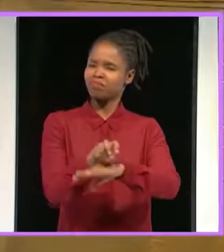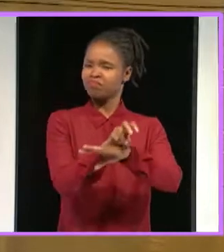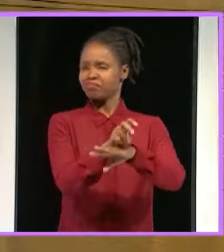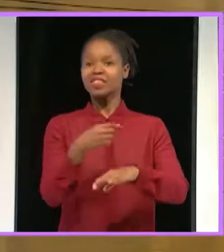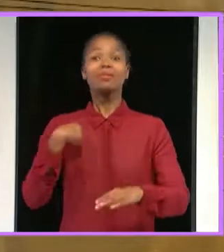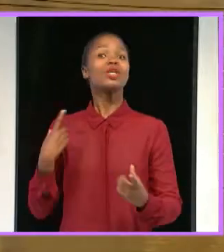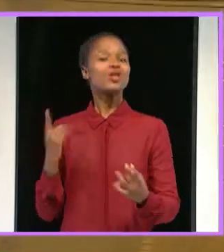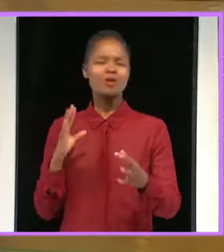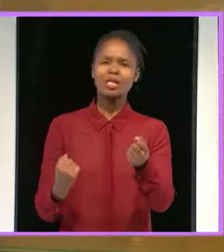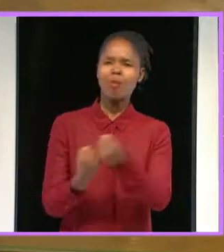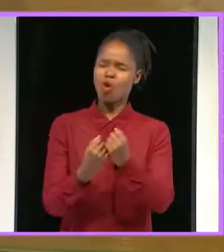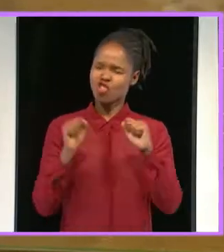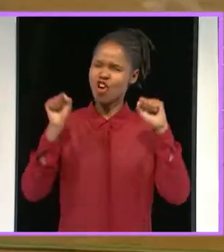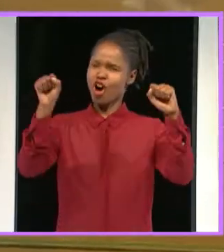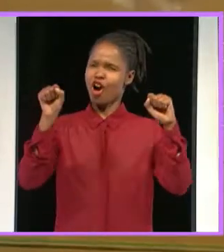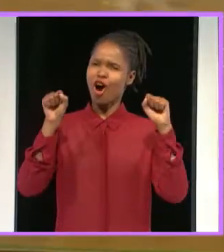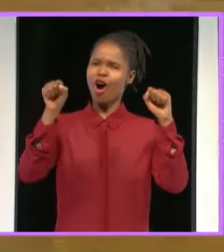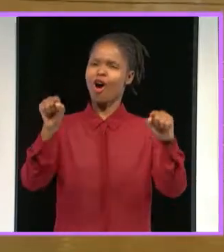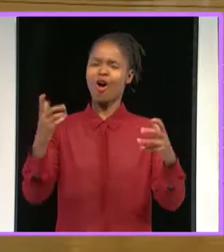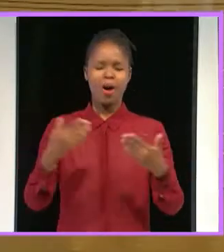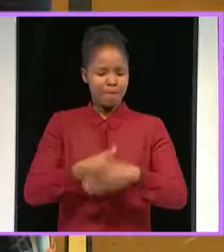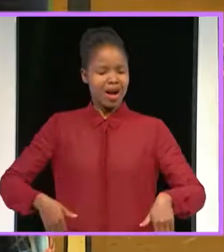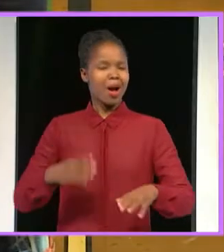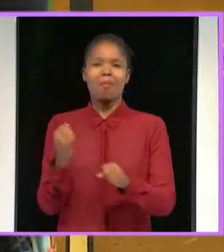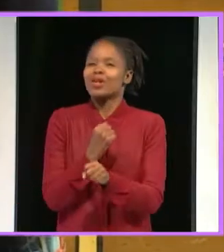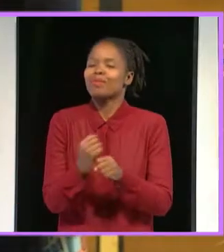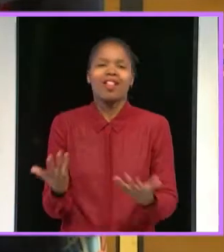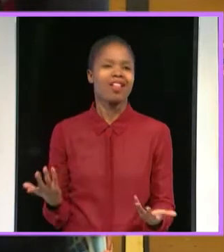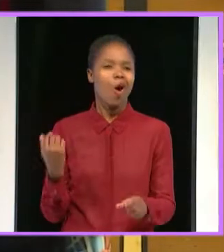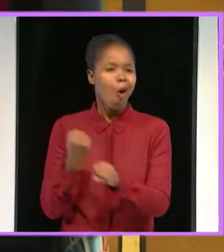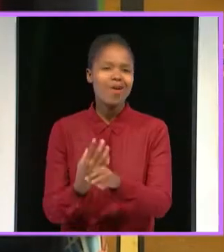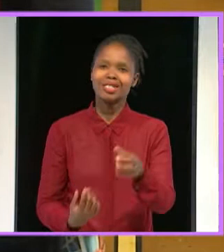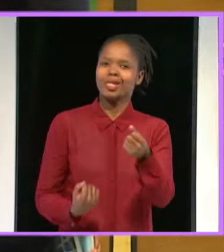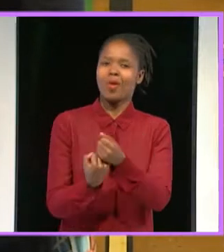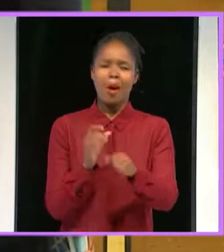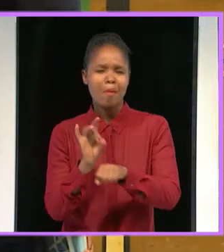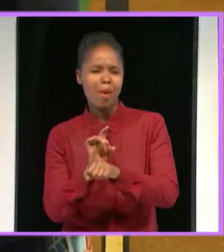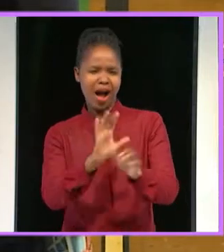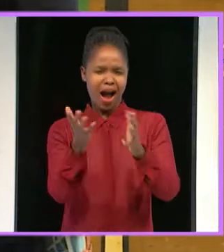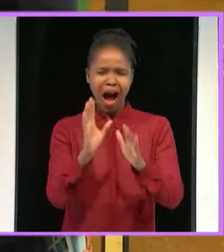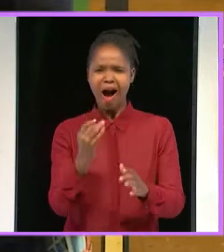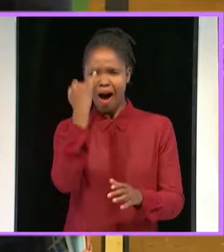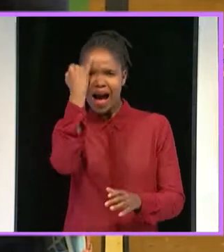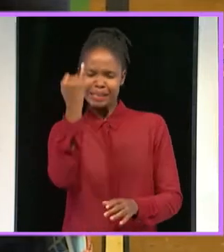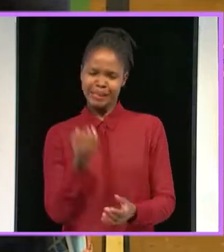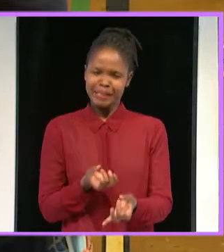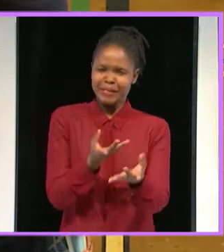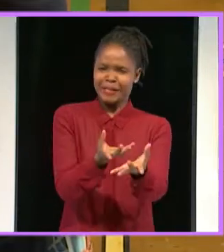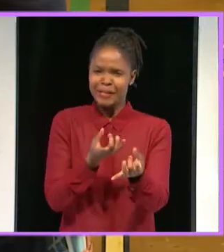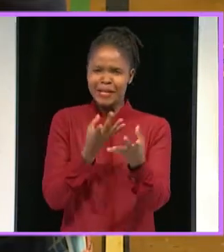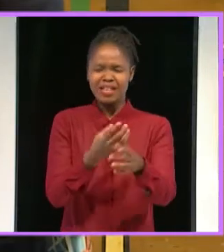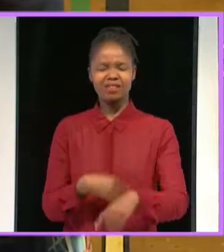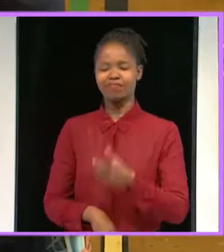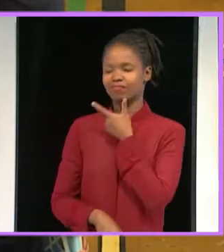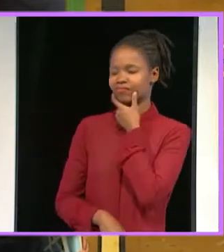supporting him. And then they realized, but I'm giving a bit of pointers from the side, you know, sticking my nose in where it doesn't